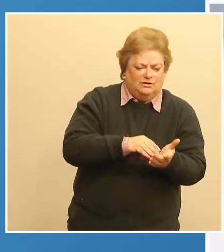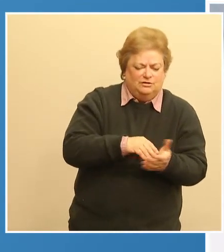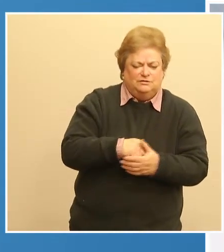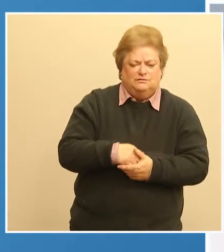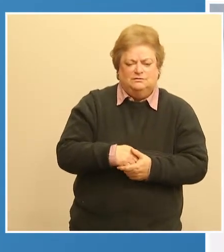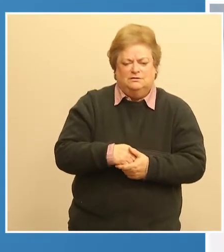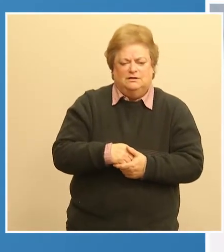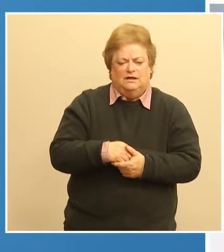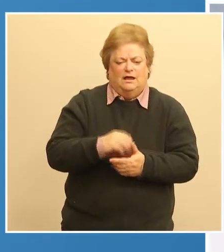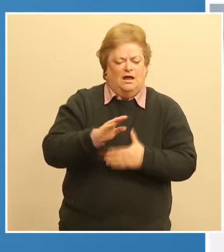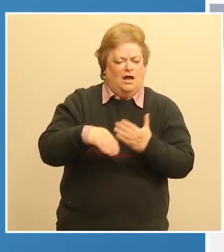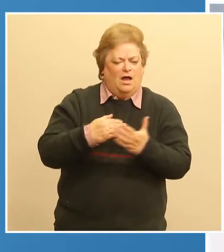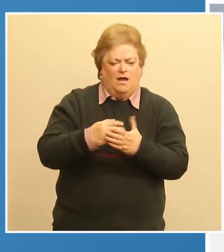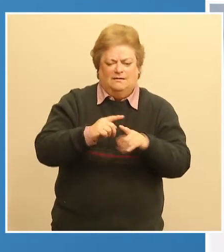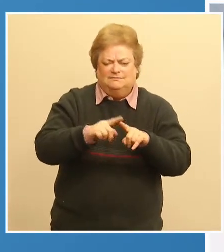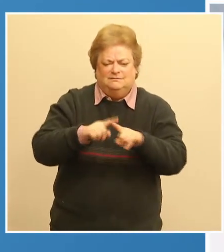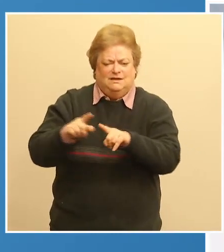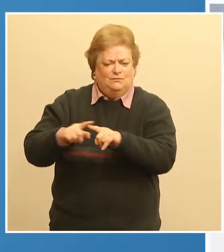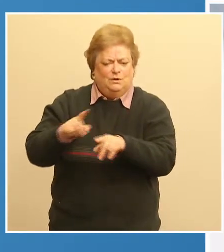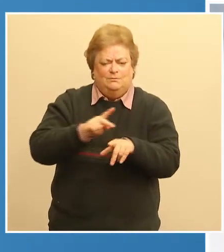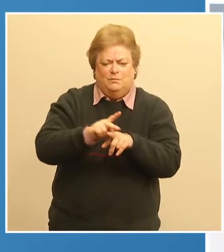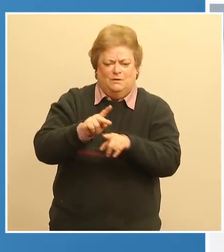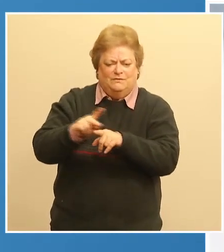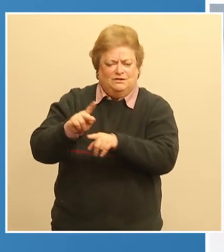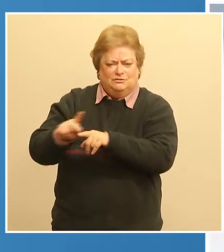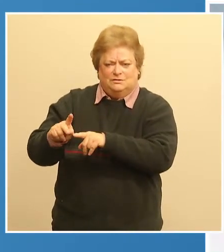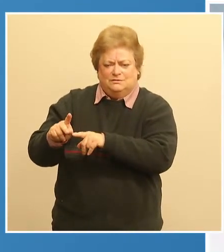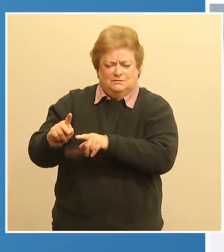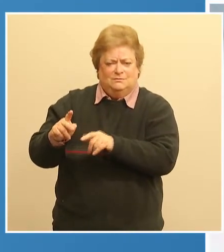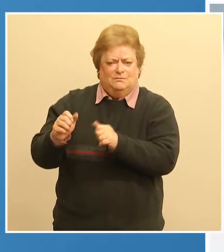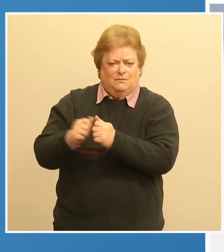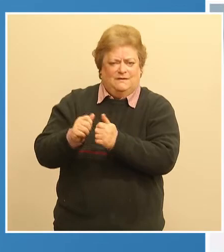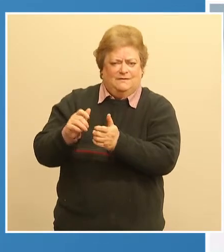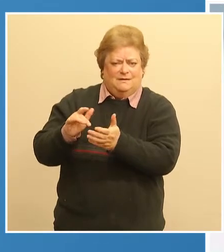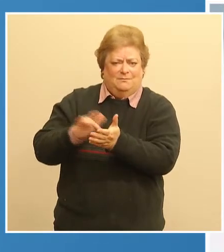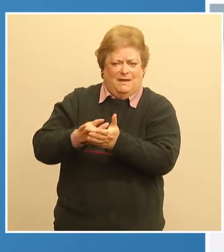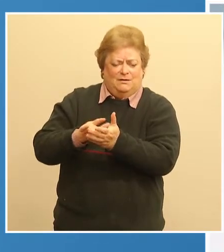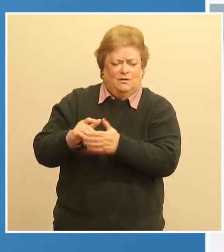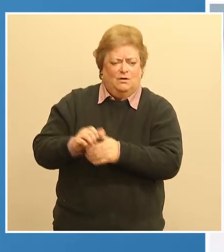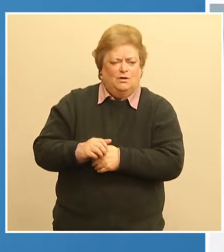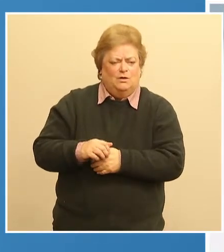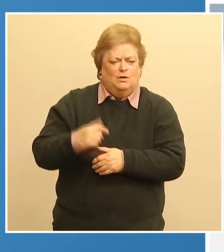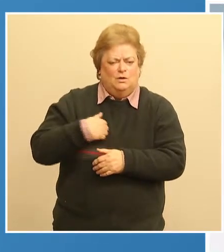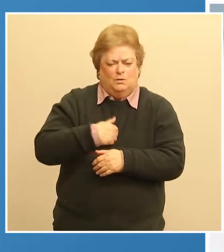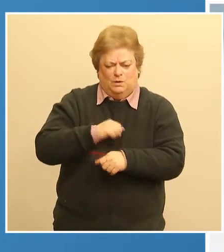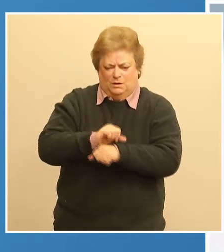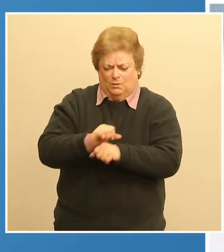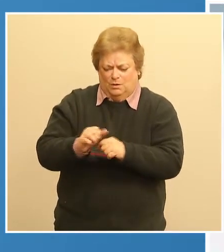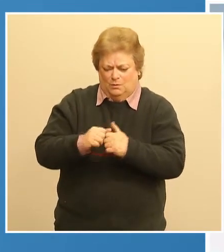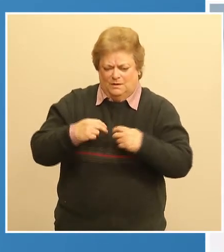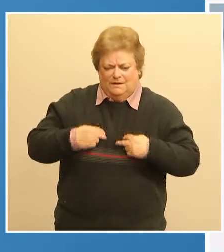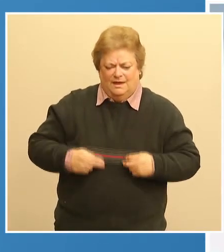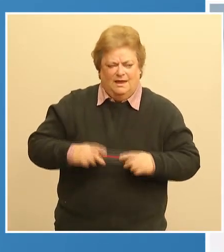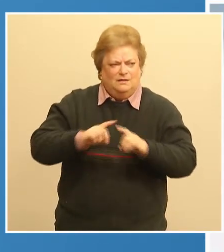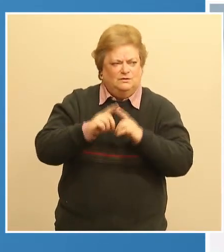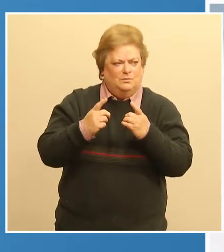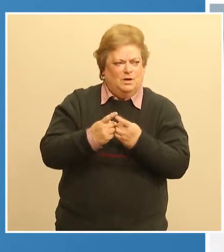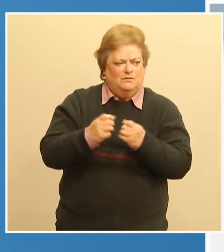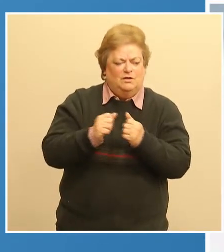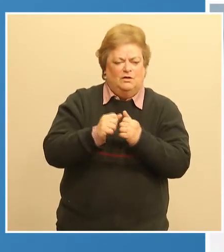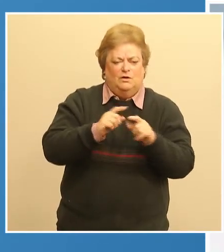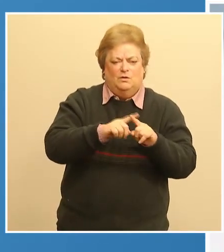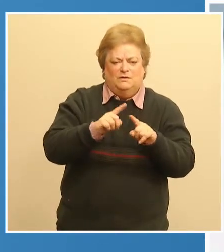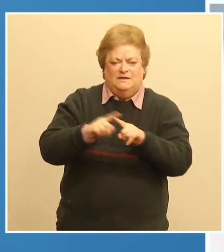practitioners, all sorts of other medical staff. We have worked with the health department, with the